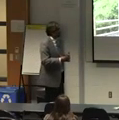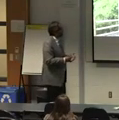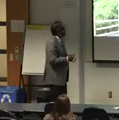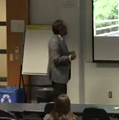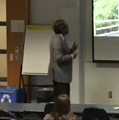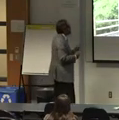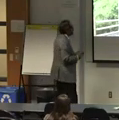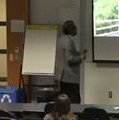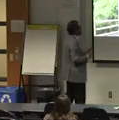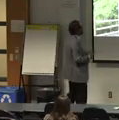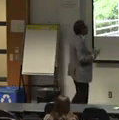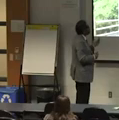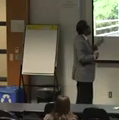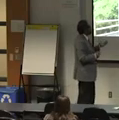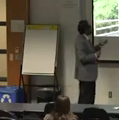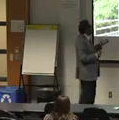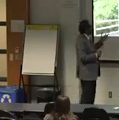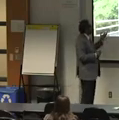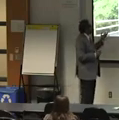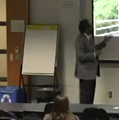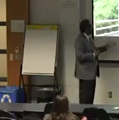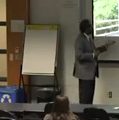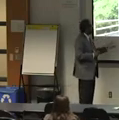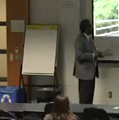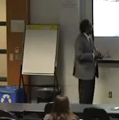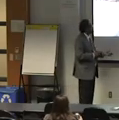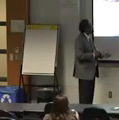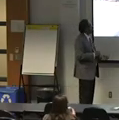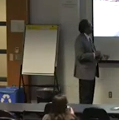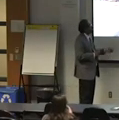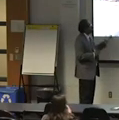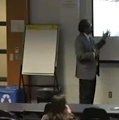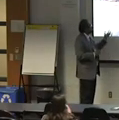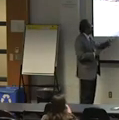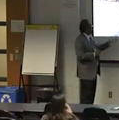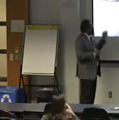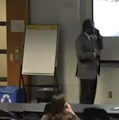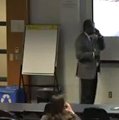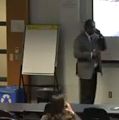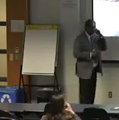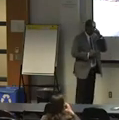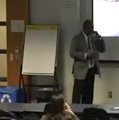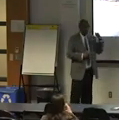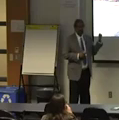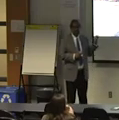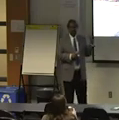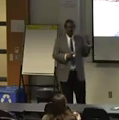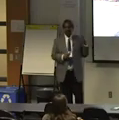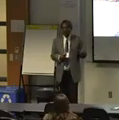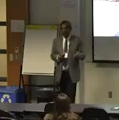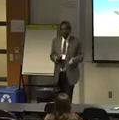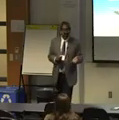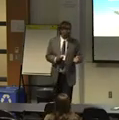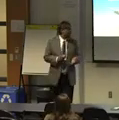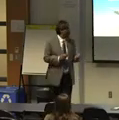that experience more meaningful for them if we have other sensory experiences there. Getting wheeled mobility devices on and off